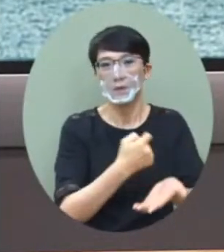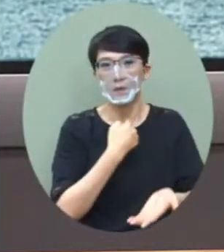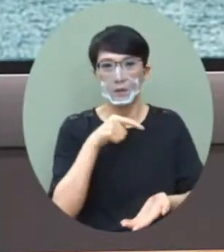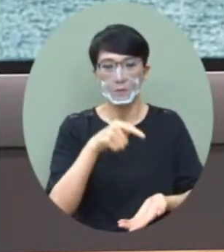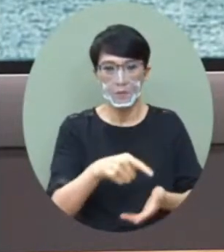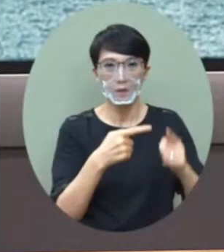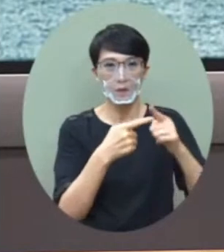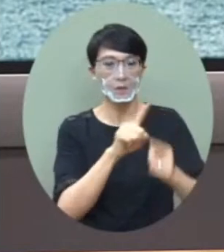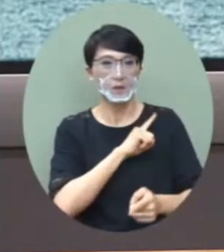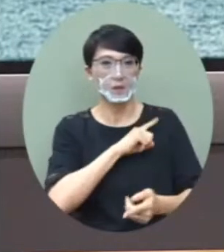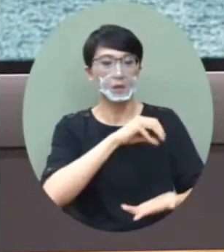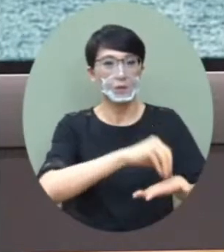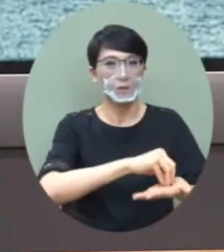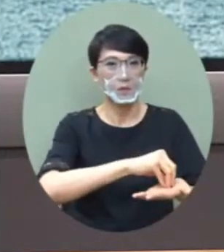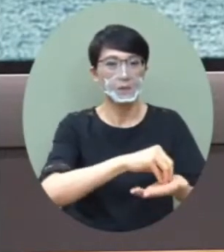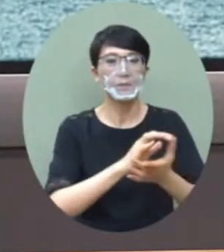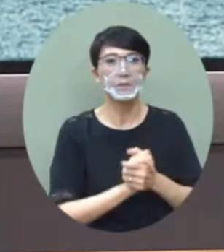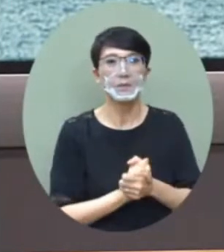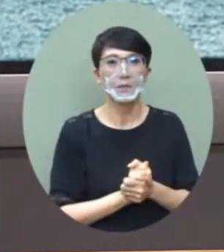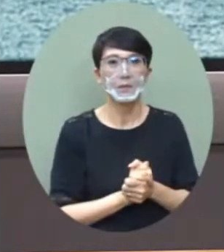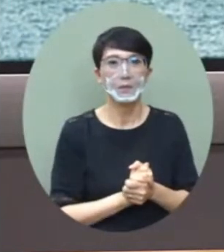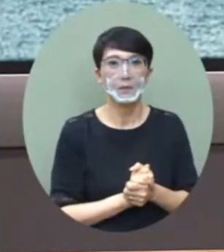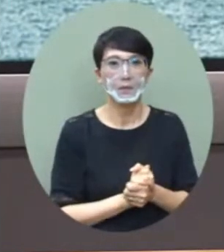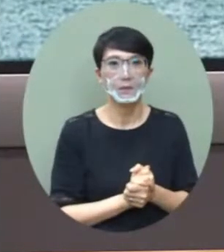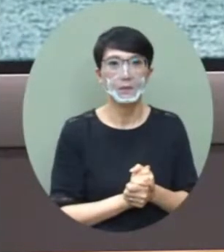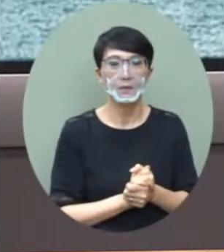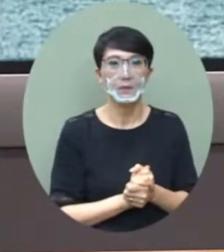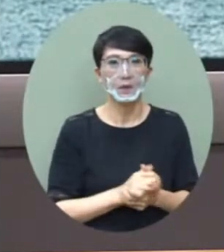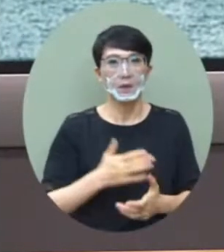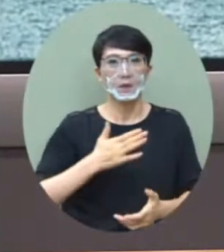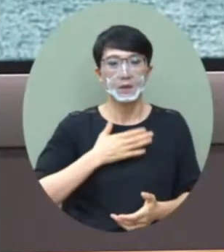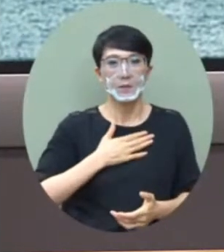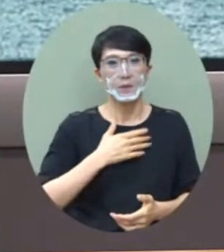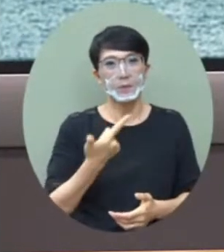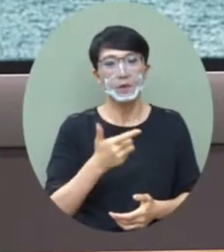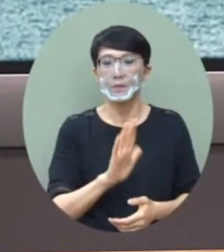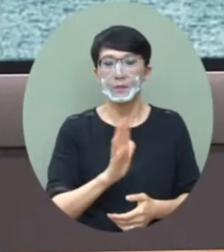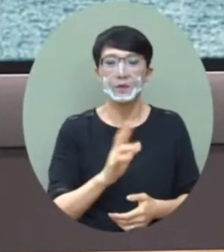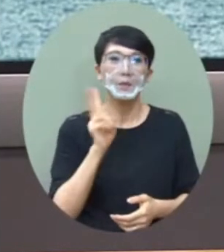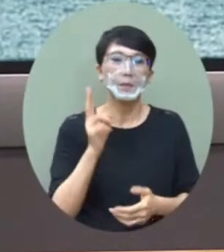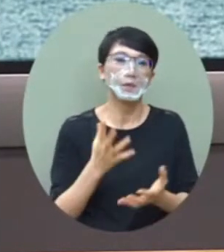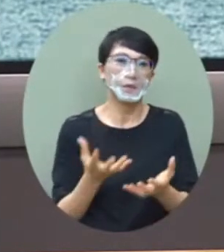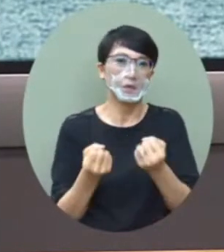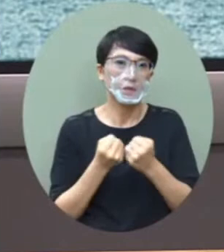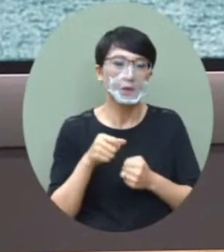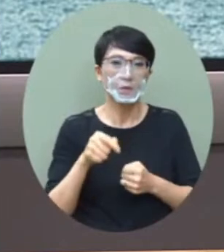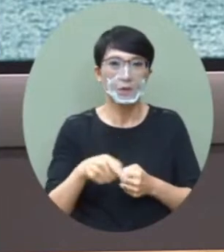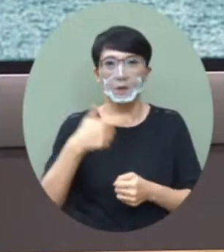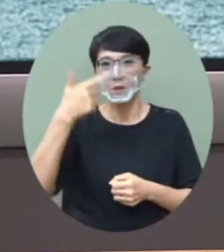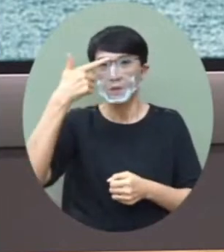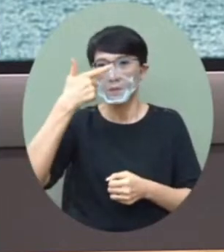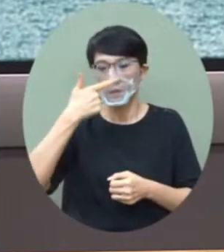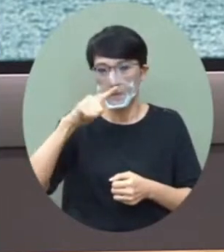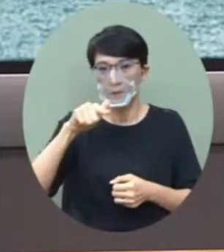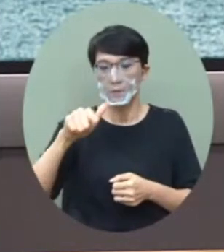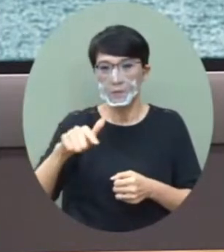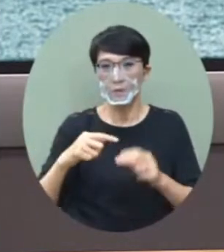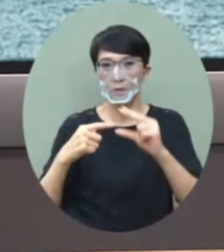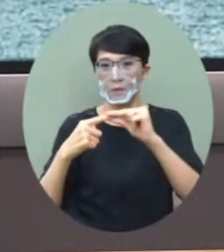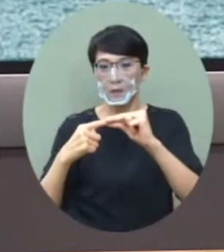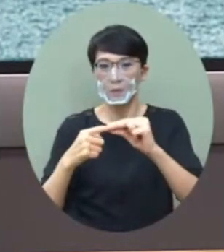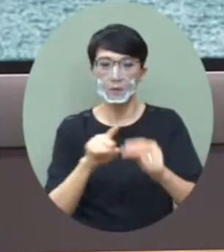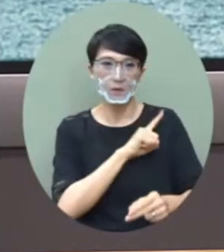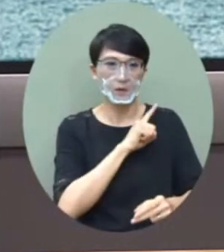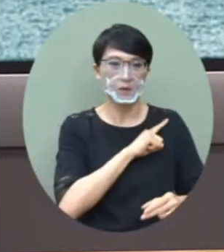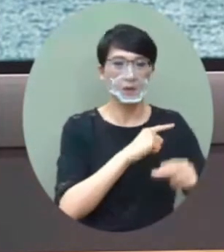So they do know that when their reading is at a certain level, they should see a doctor. And they don't